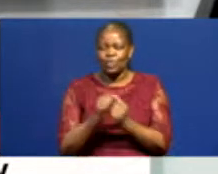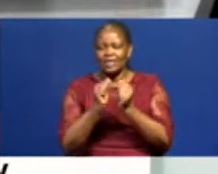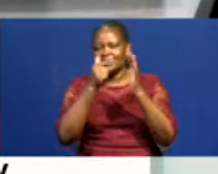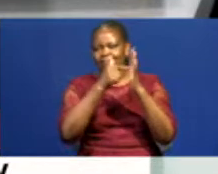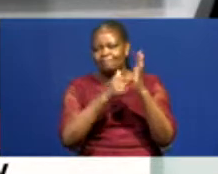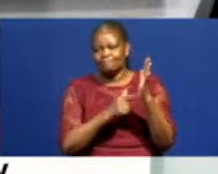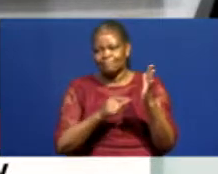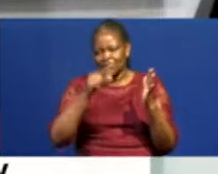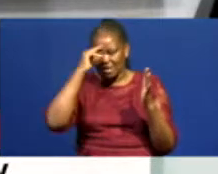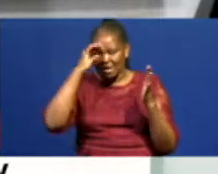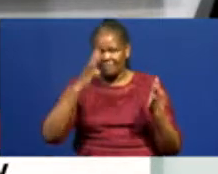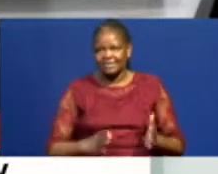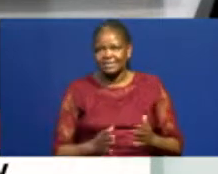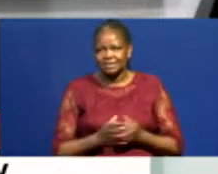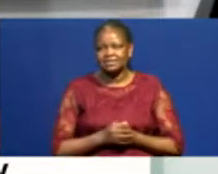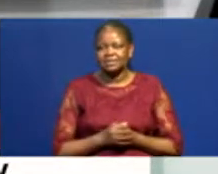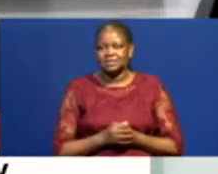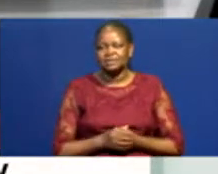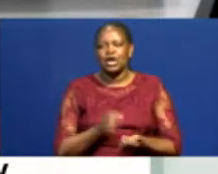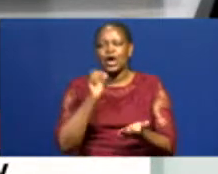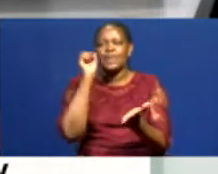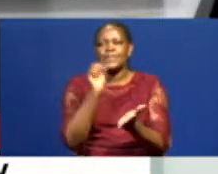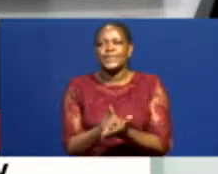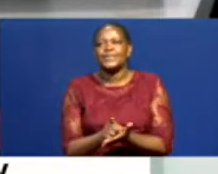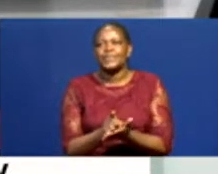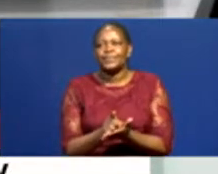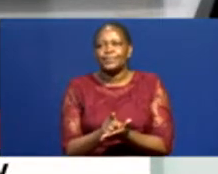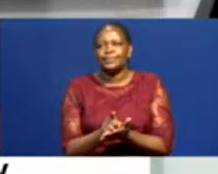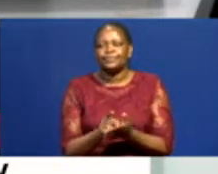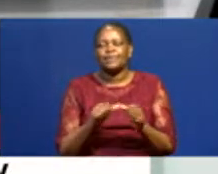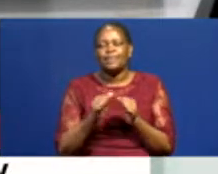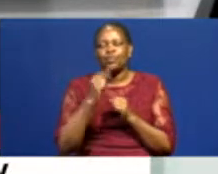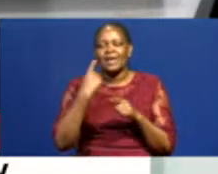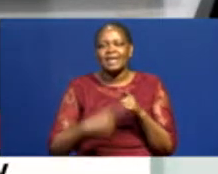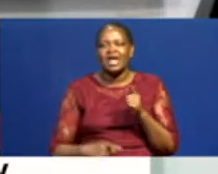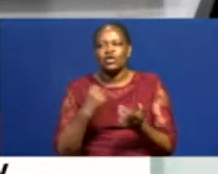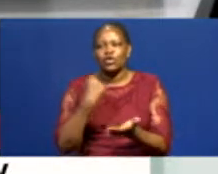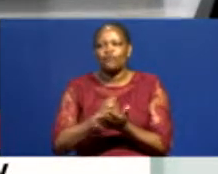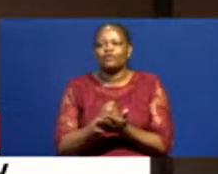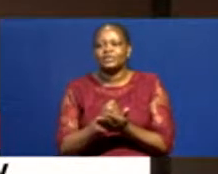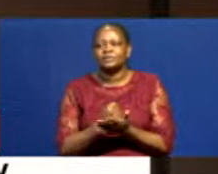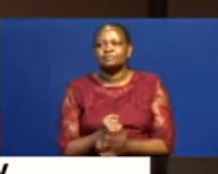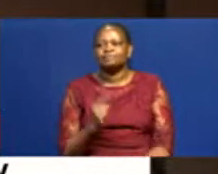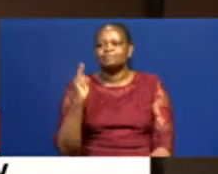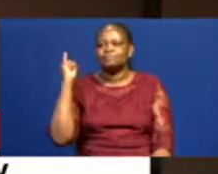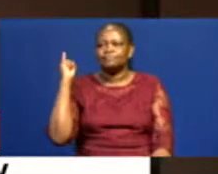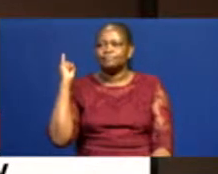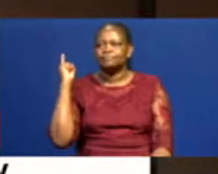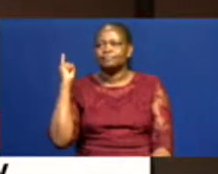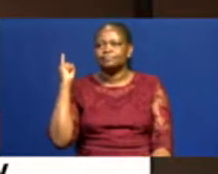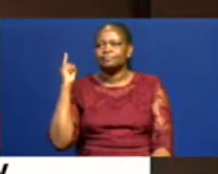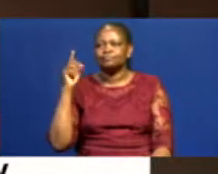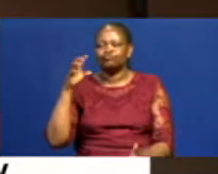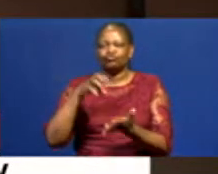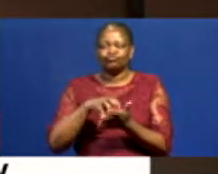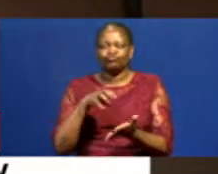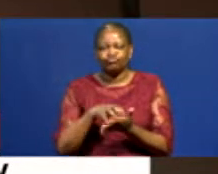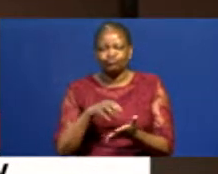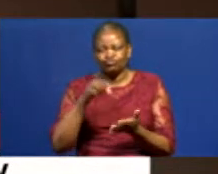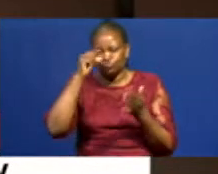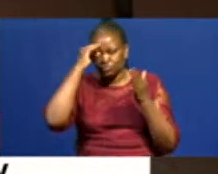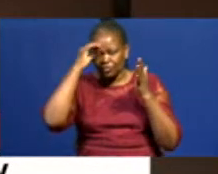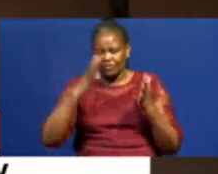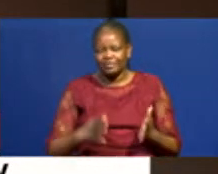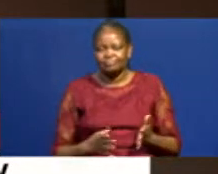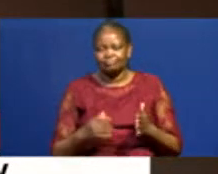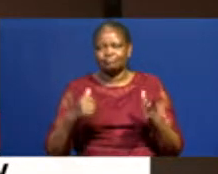the governor's second, by the way, impeachment within 1 year in office. The fate of the embattled governor lies